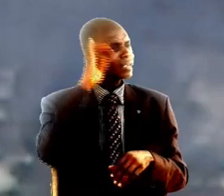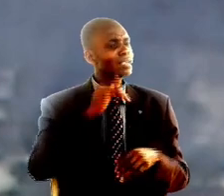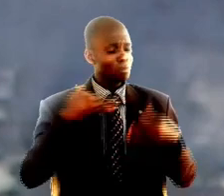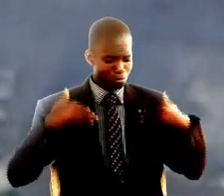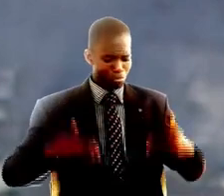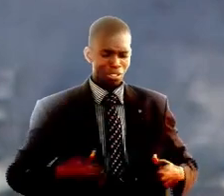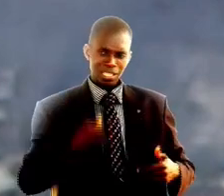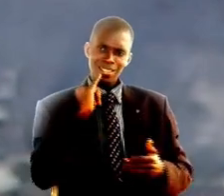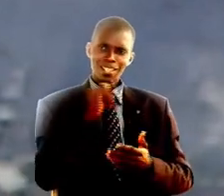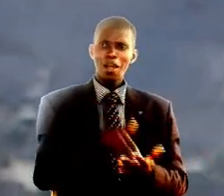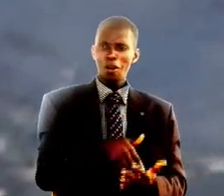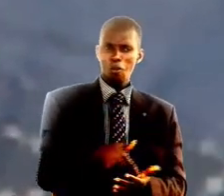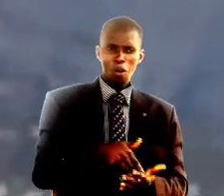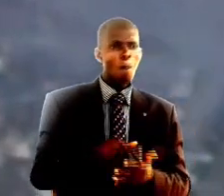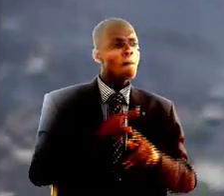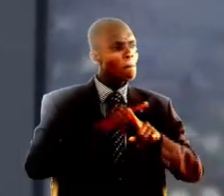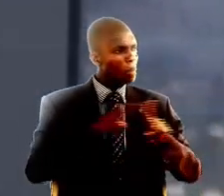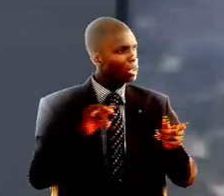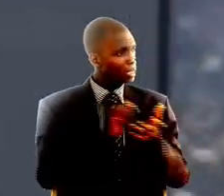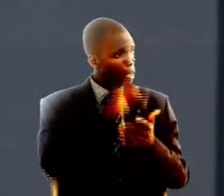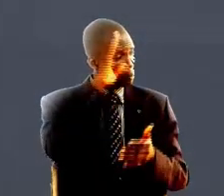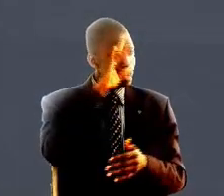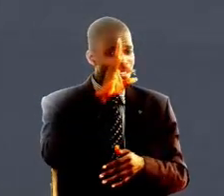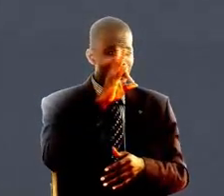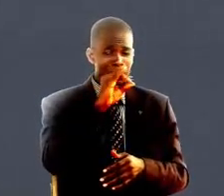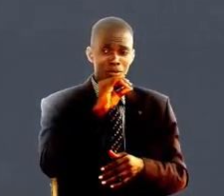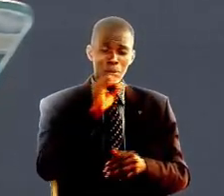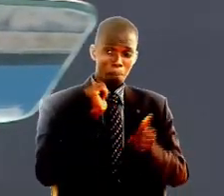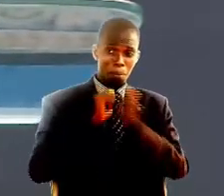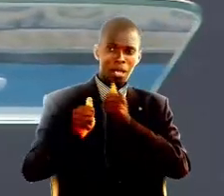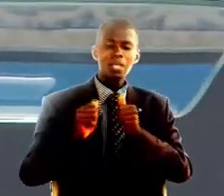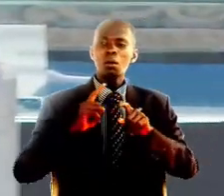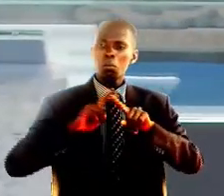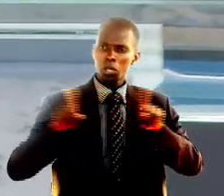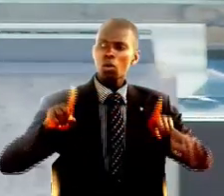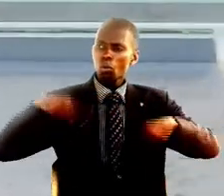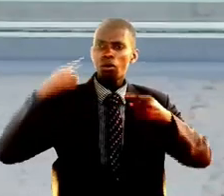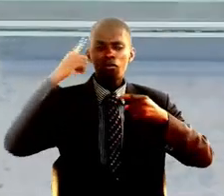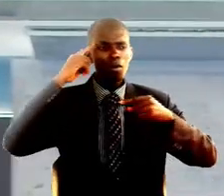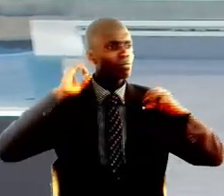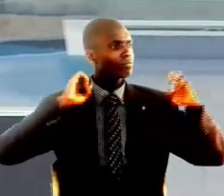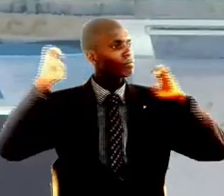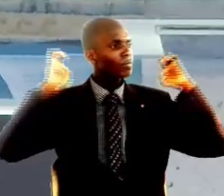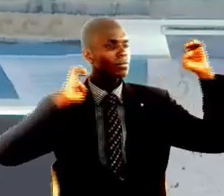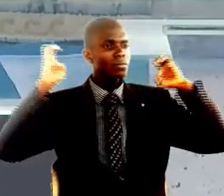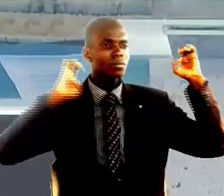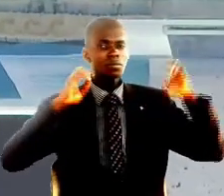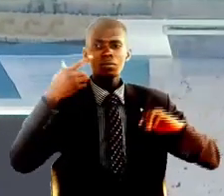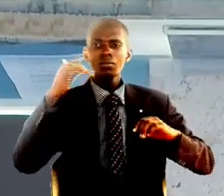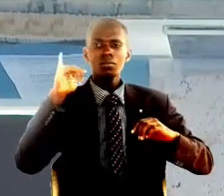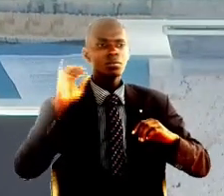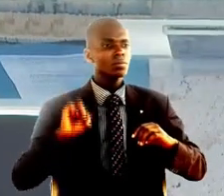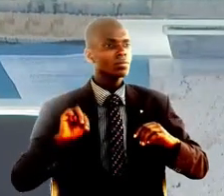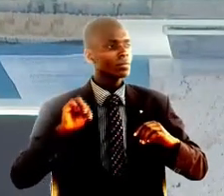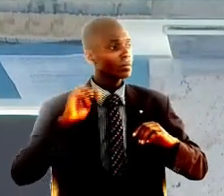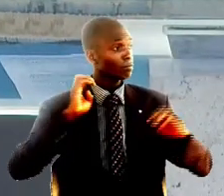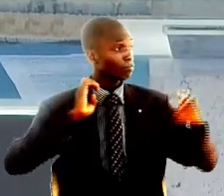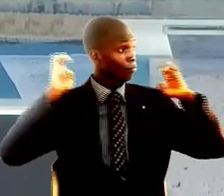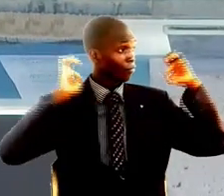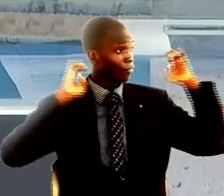body, and he decided he will go to the gym and went there and exercised and became a